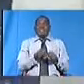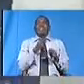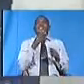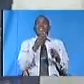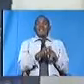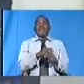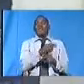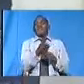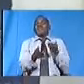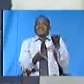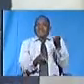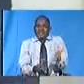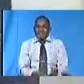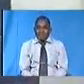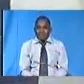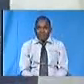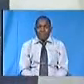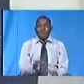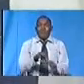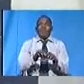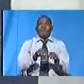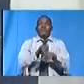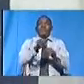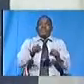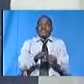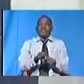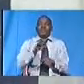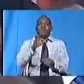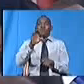and polling station codes.